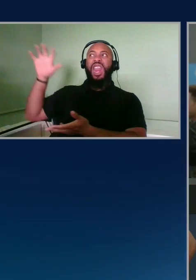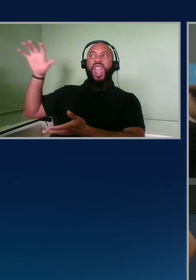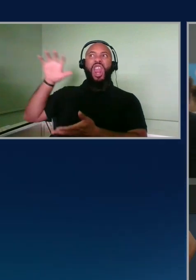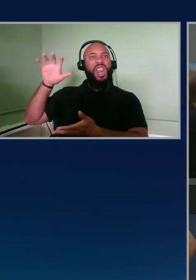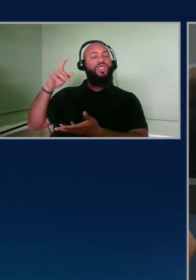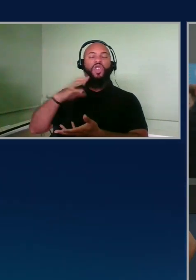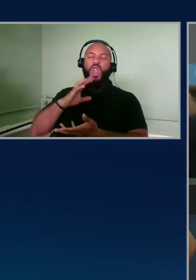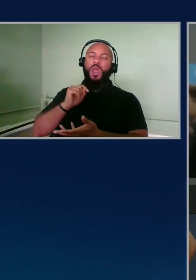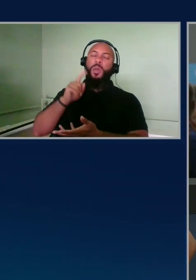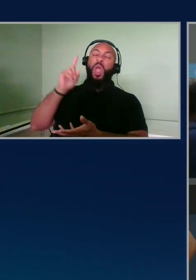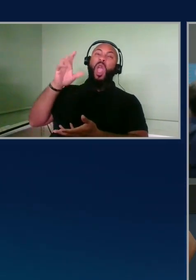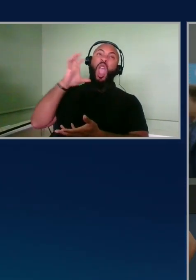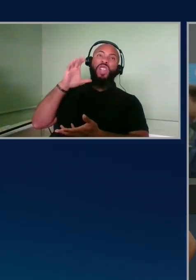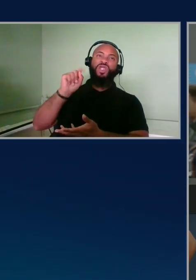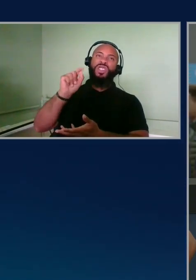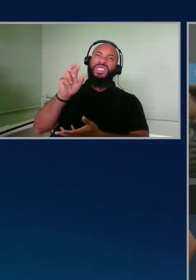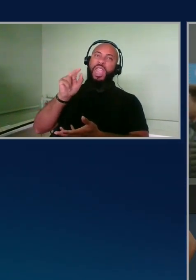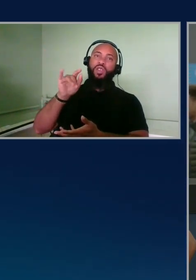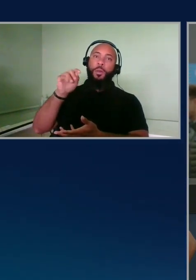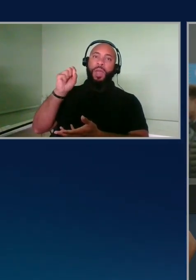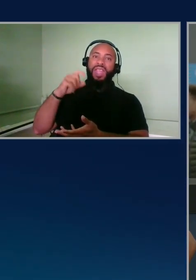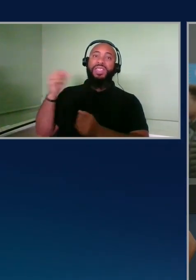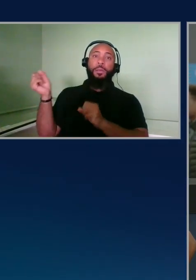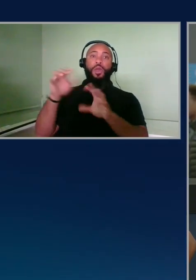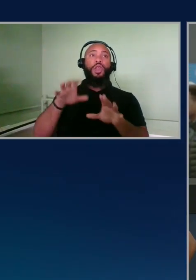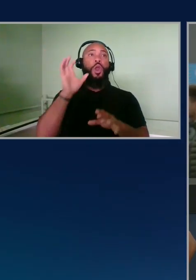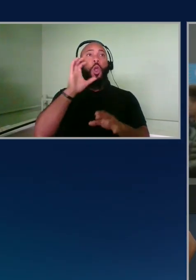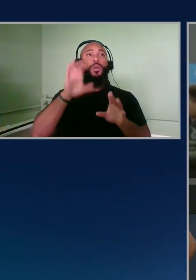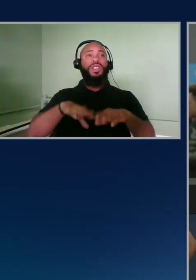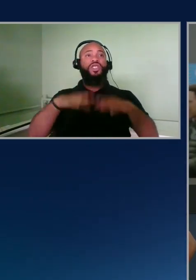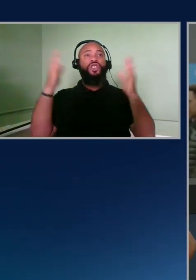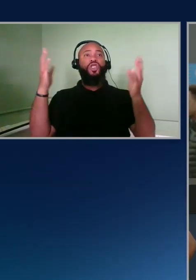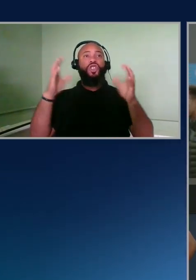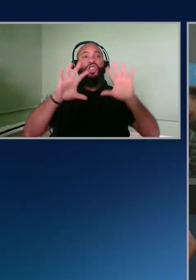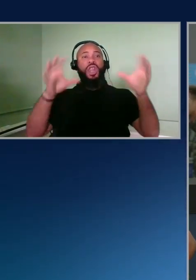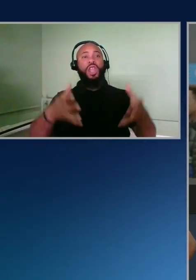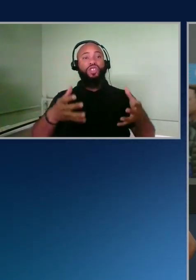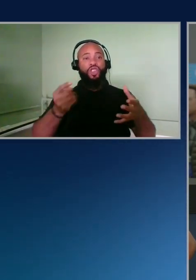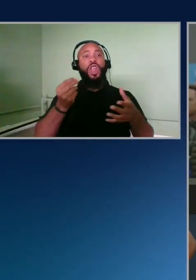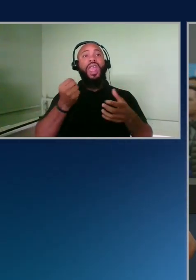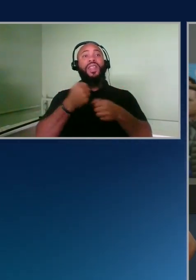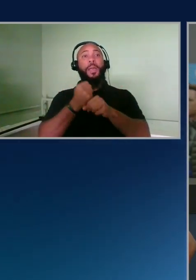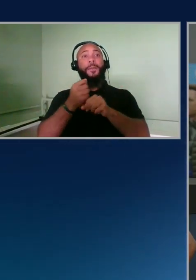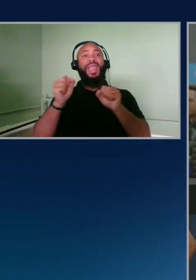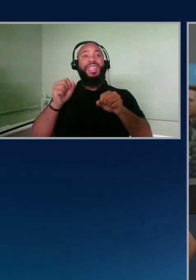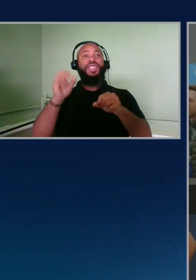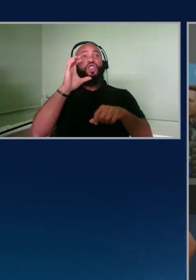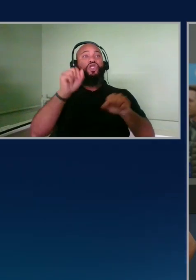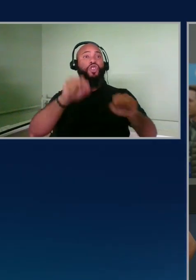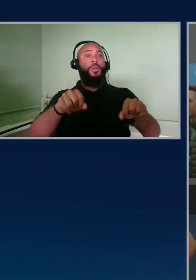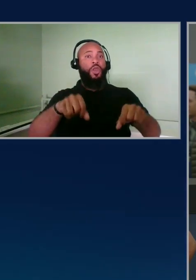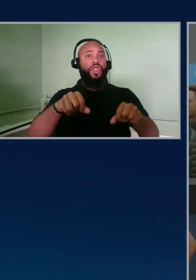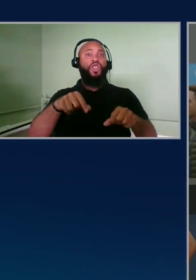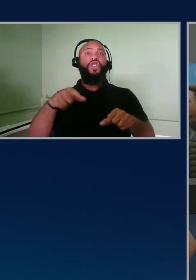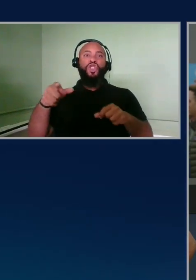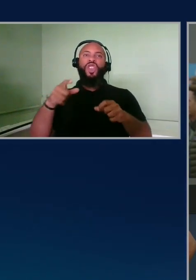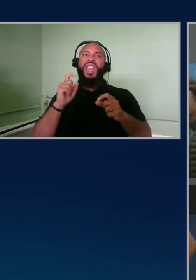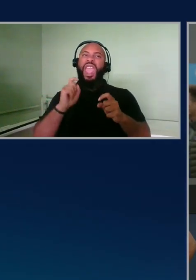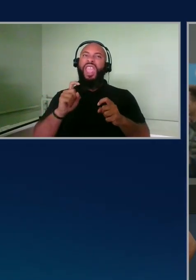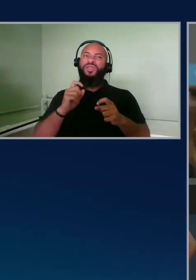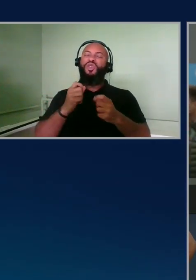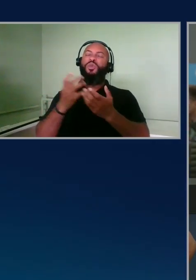put that in OpenSearch cluster and make it searchable, you're going to have to effectively stand up a lot of infrastructure to bring that